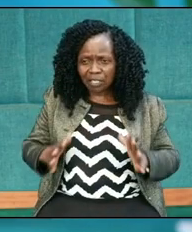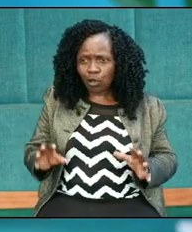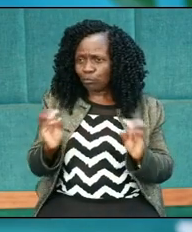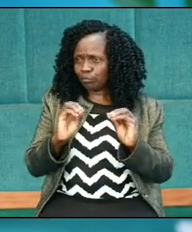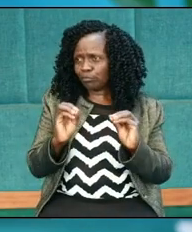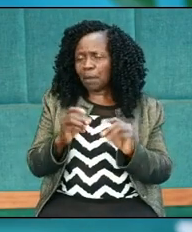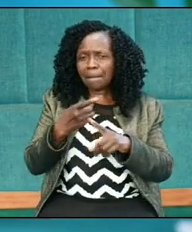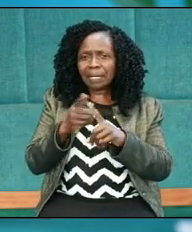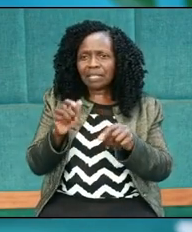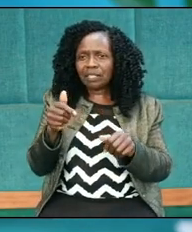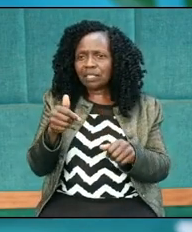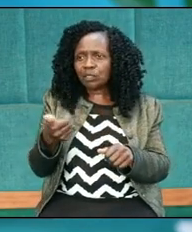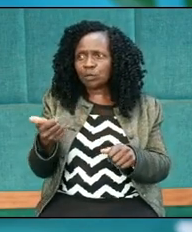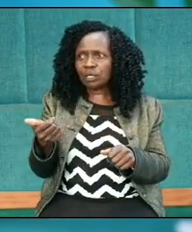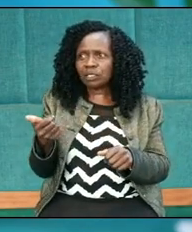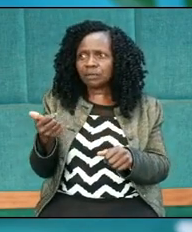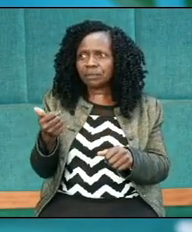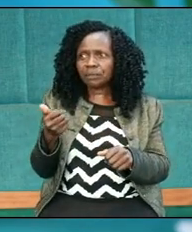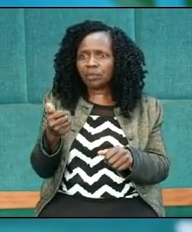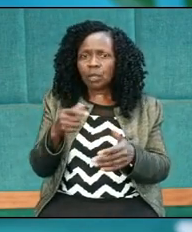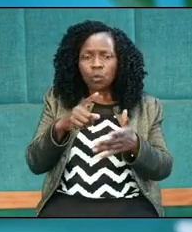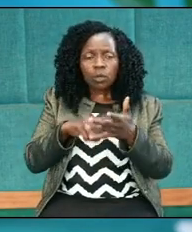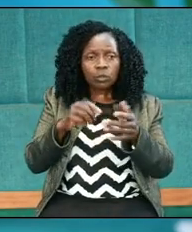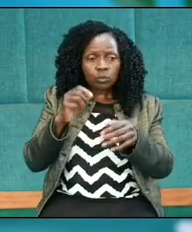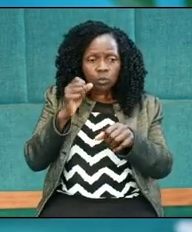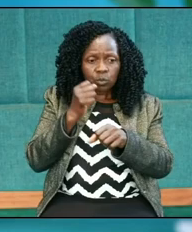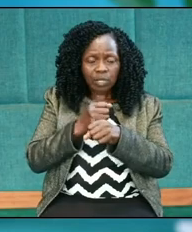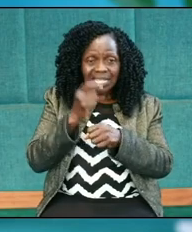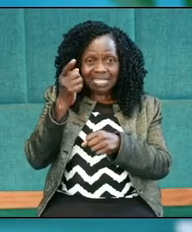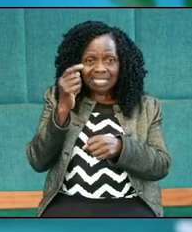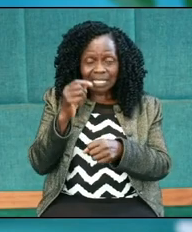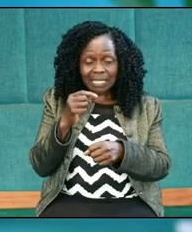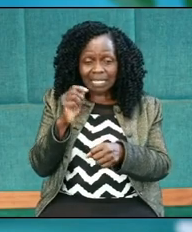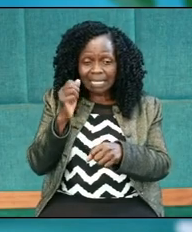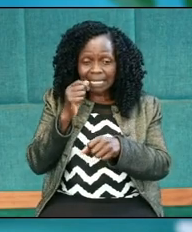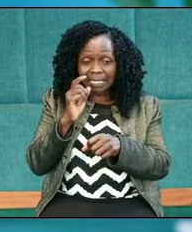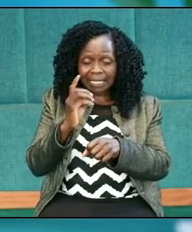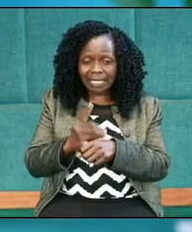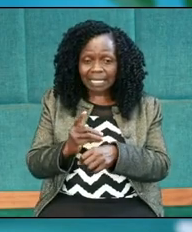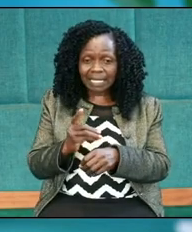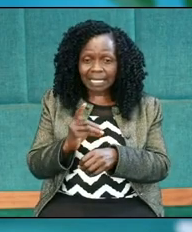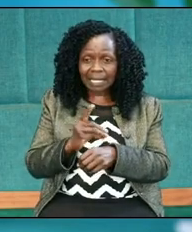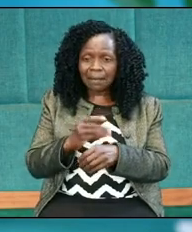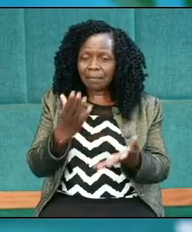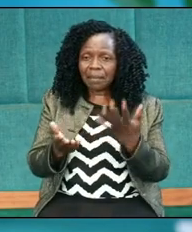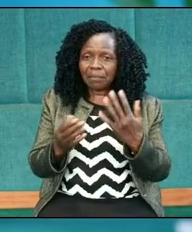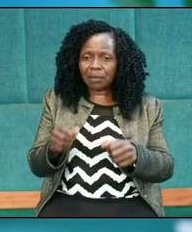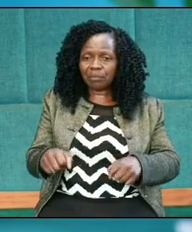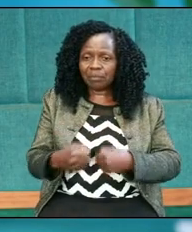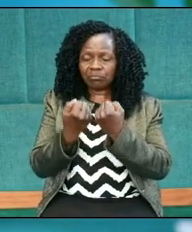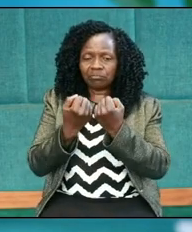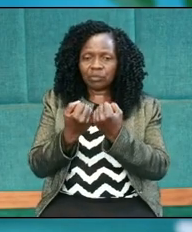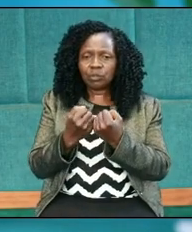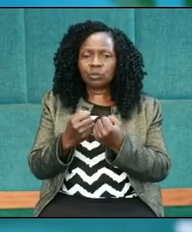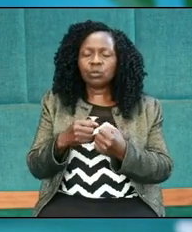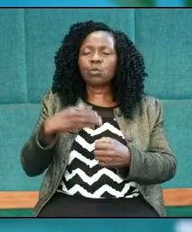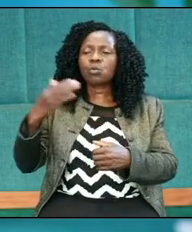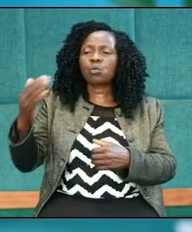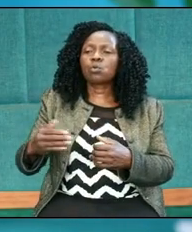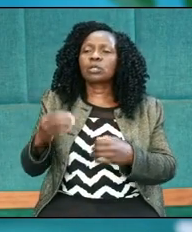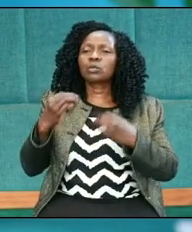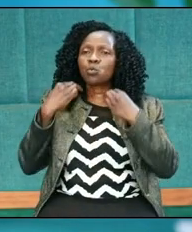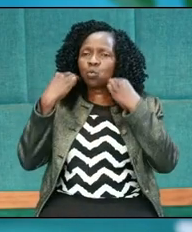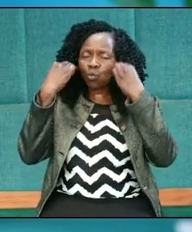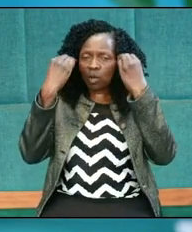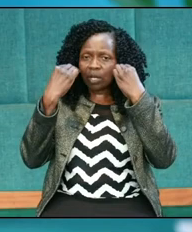burns, but those ones which are telling you, what do you think is this day going to be? You are always worried about tomorrow. Your